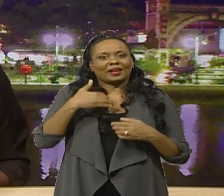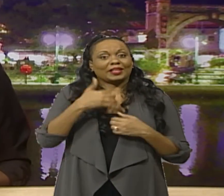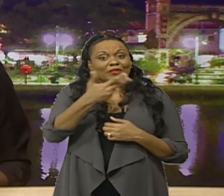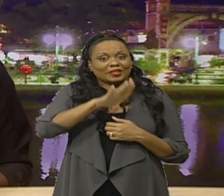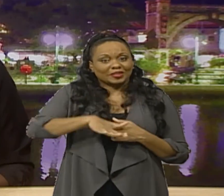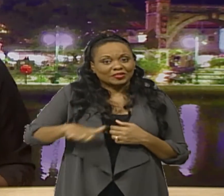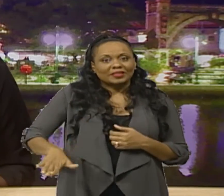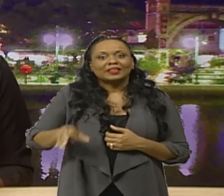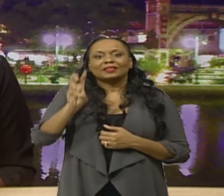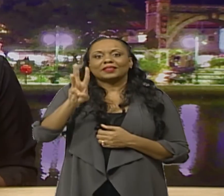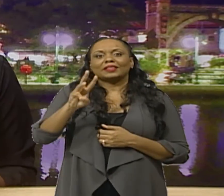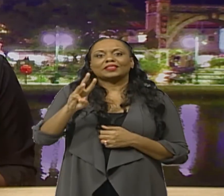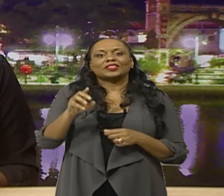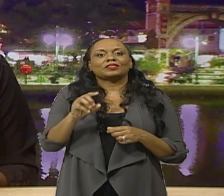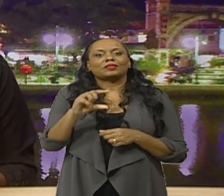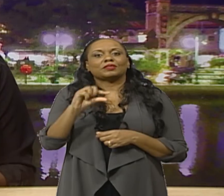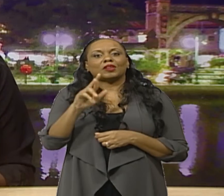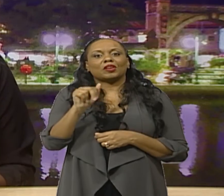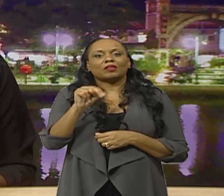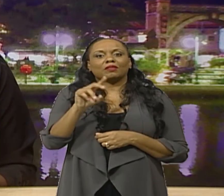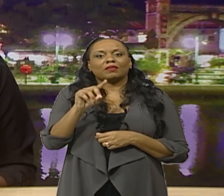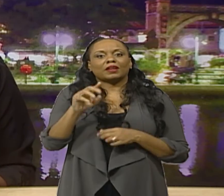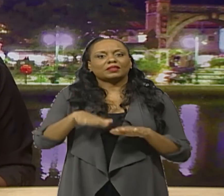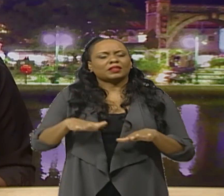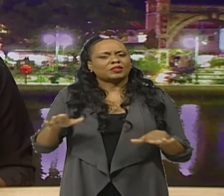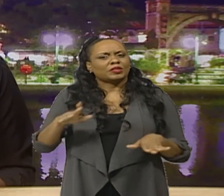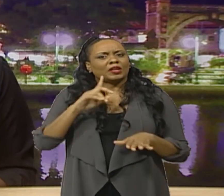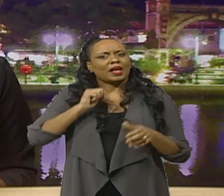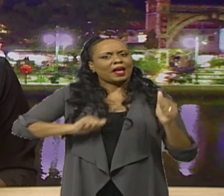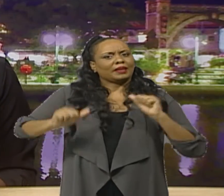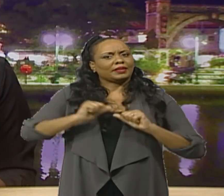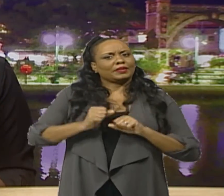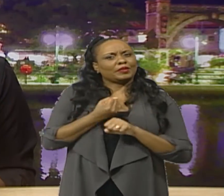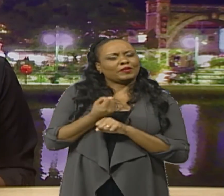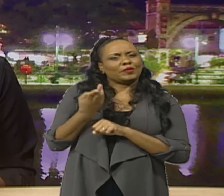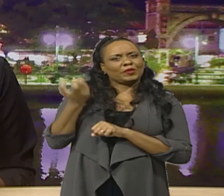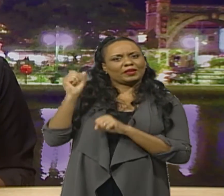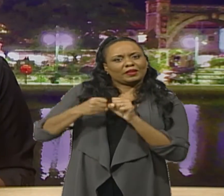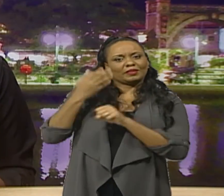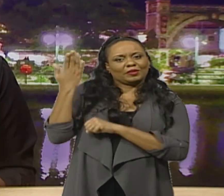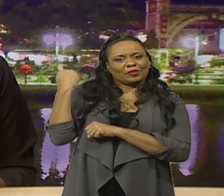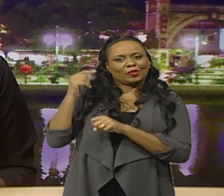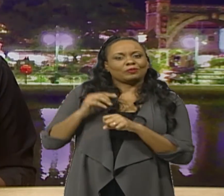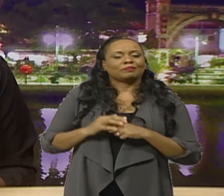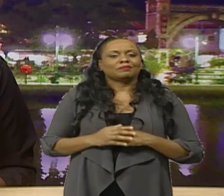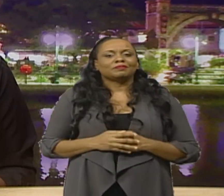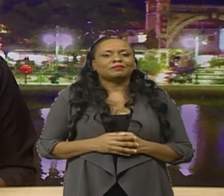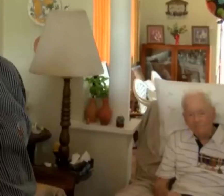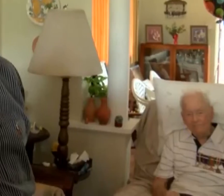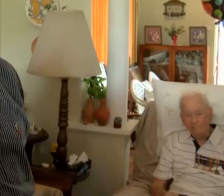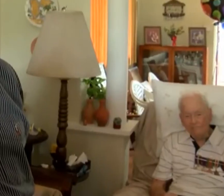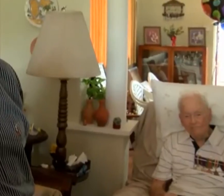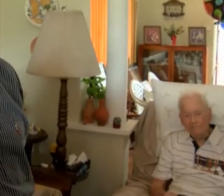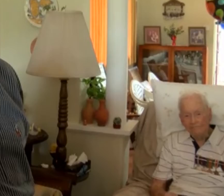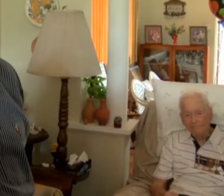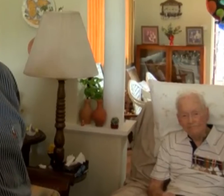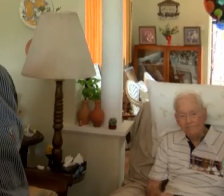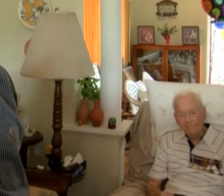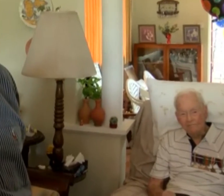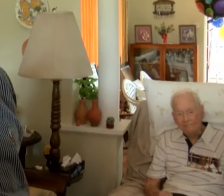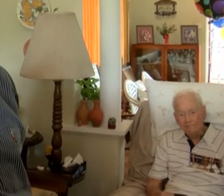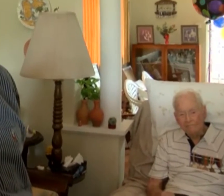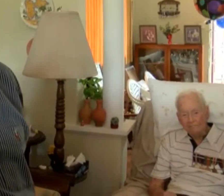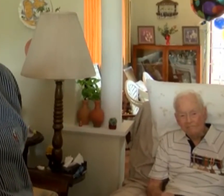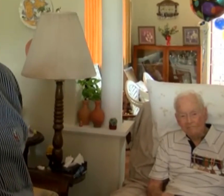grandchildren. His son says he remained active up until a few years ago. 95th birthday, he went on a cruise. He was